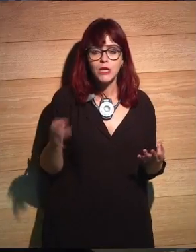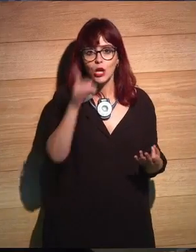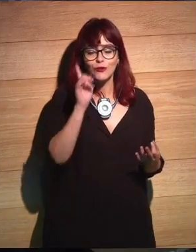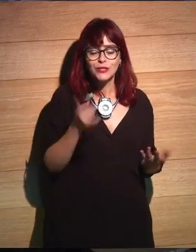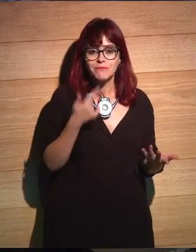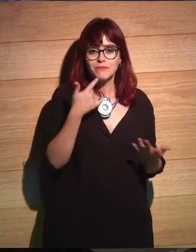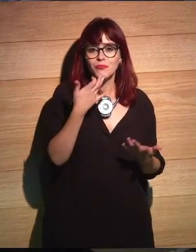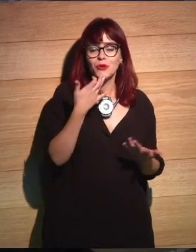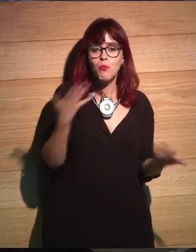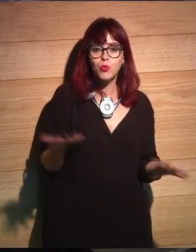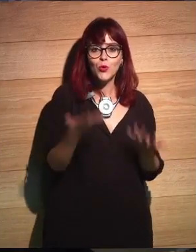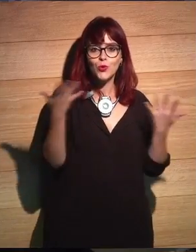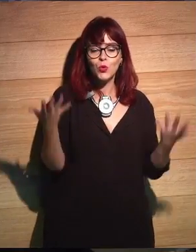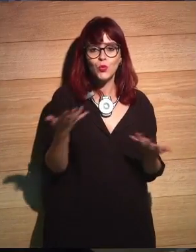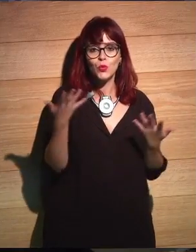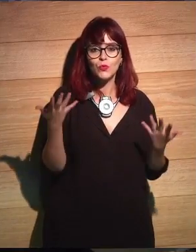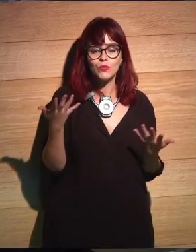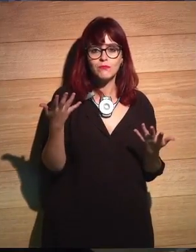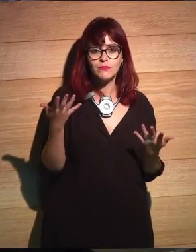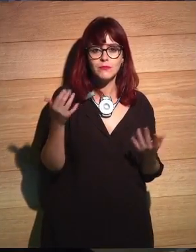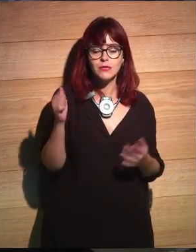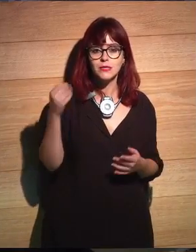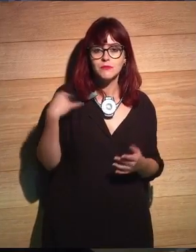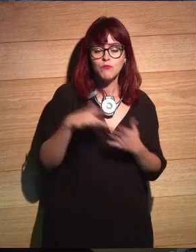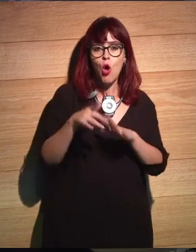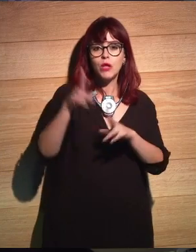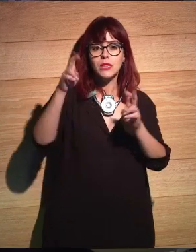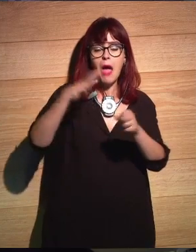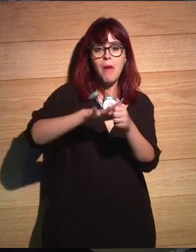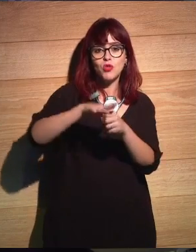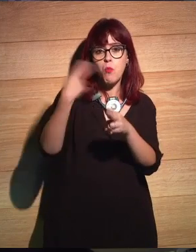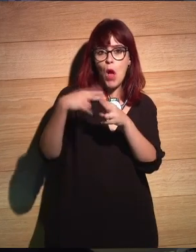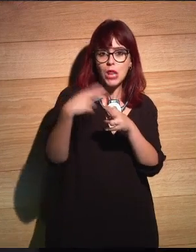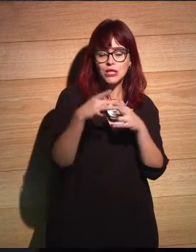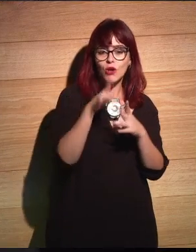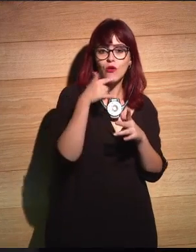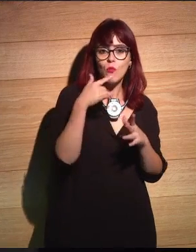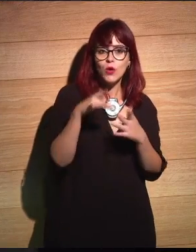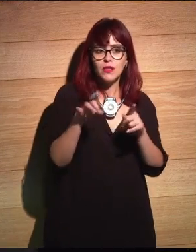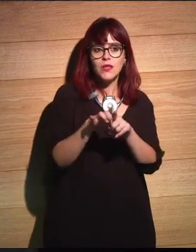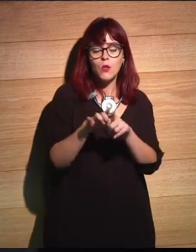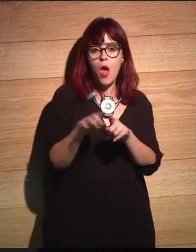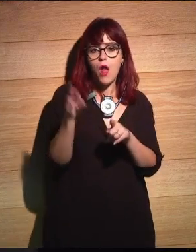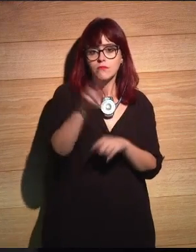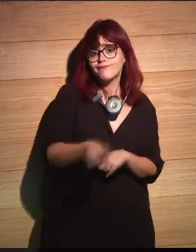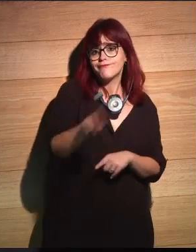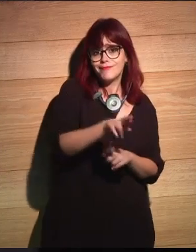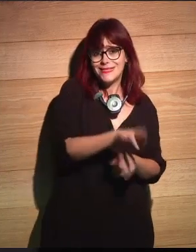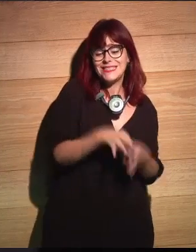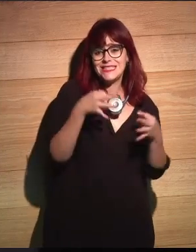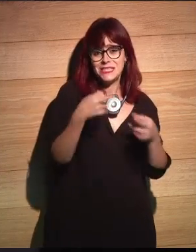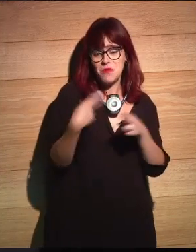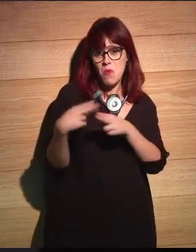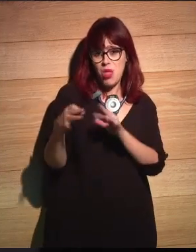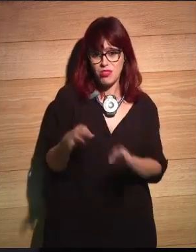political, hardcore, angry stuff, because it's working. Everything's working. So it becomes more introvert.